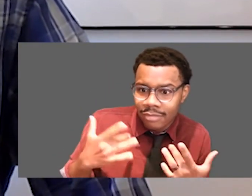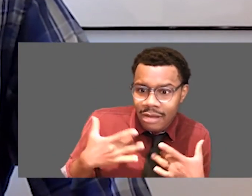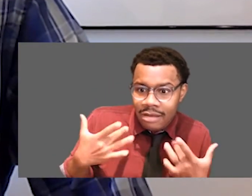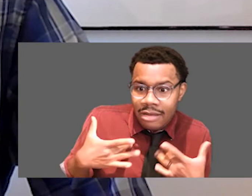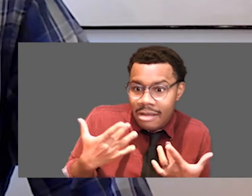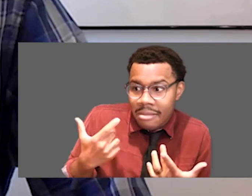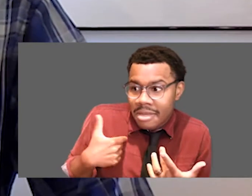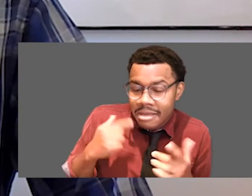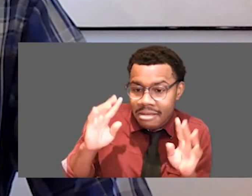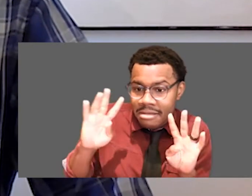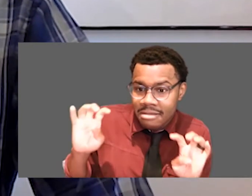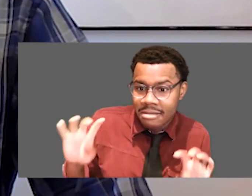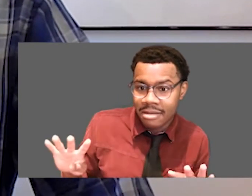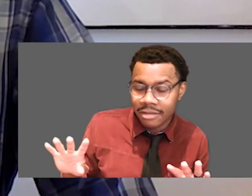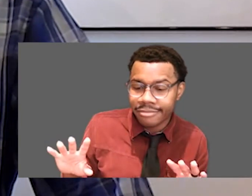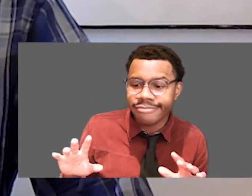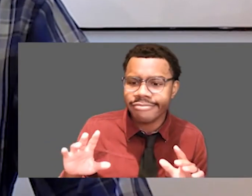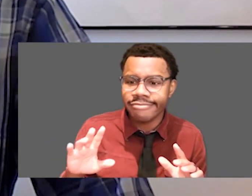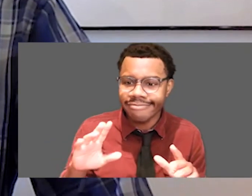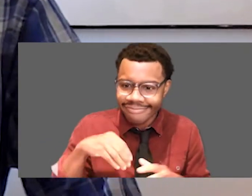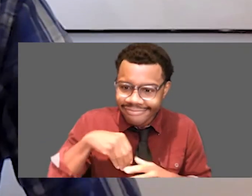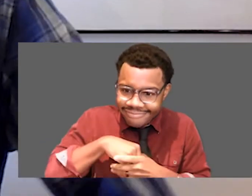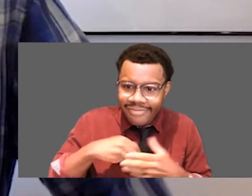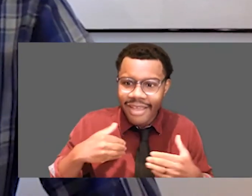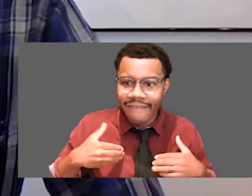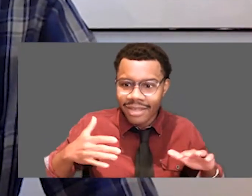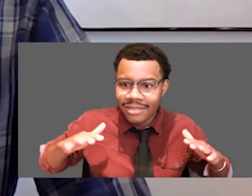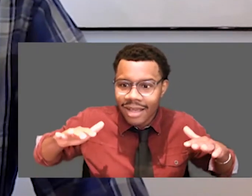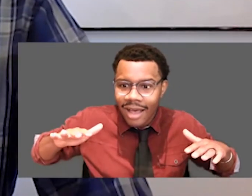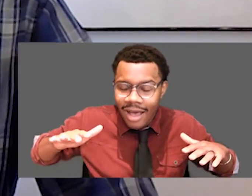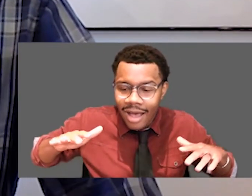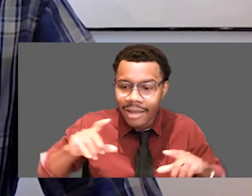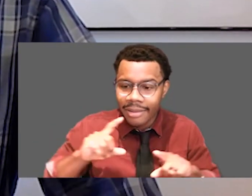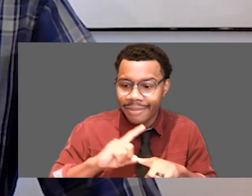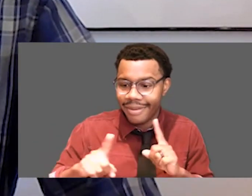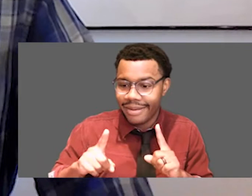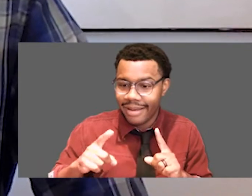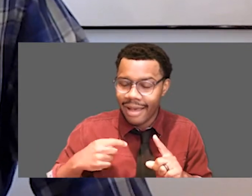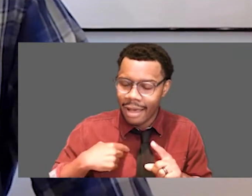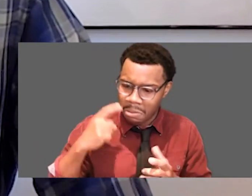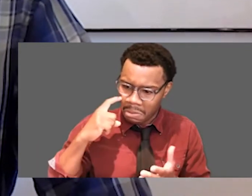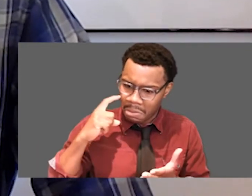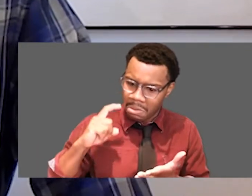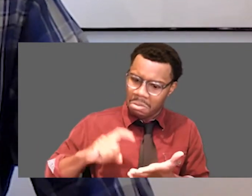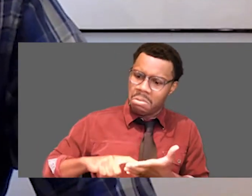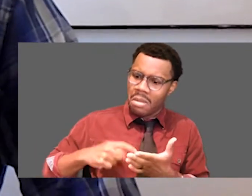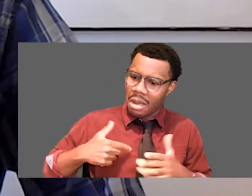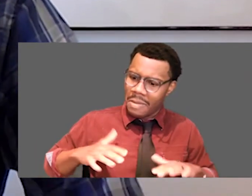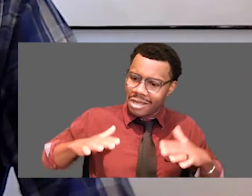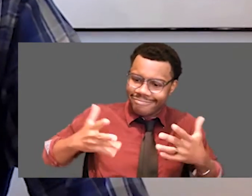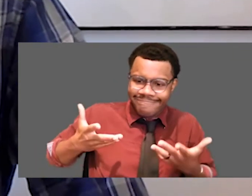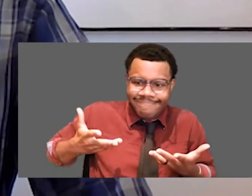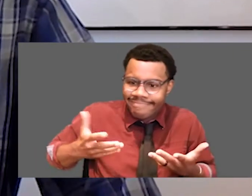would be several years until I knew what anxiety even was. My dad's Dr. Jekyll